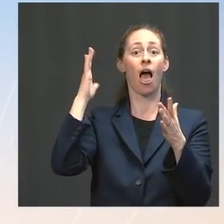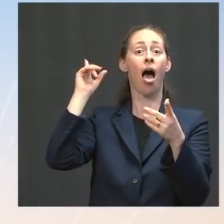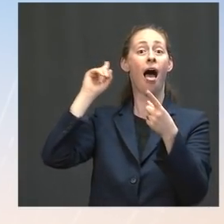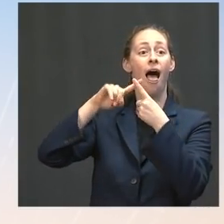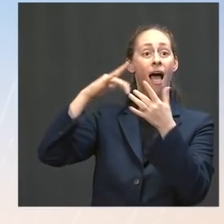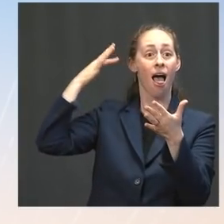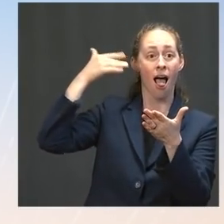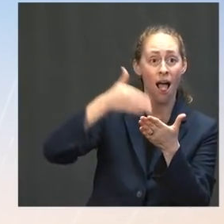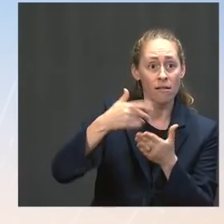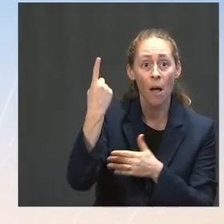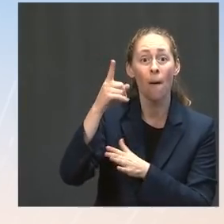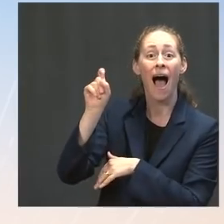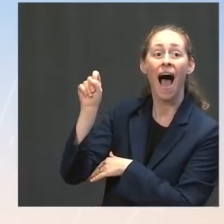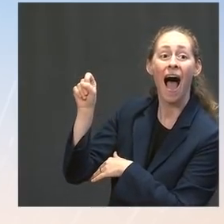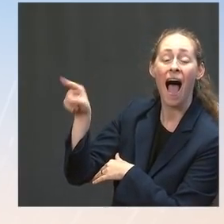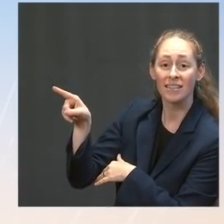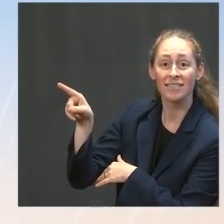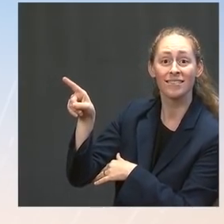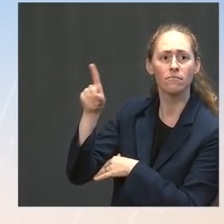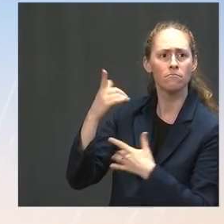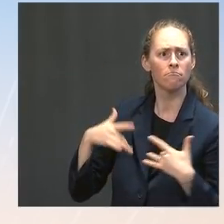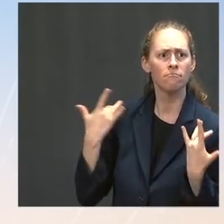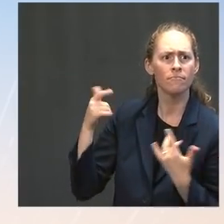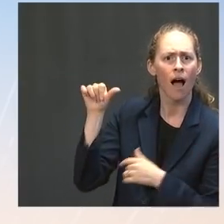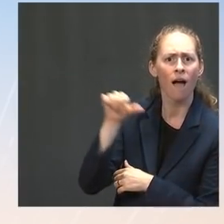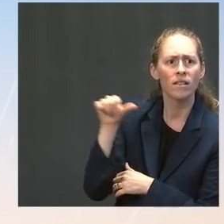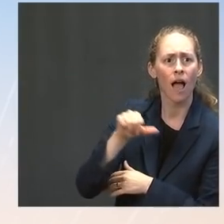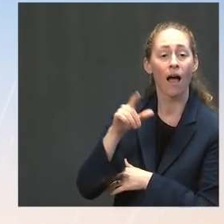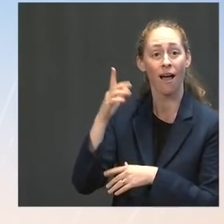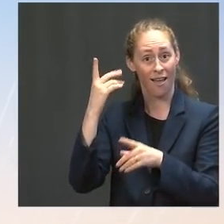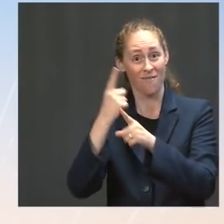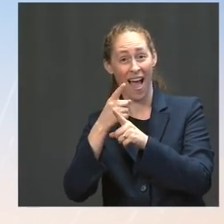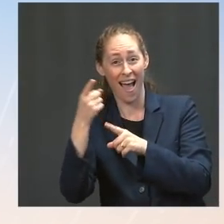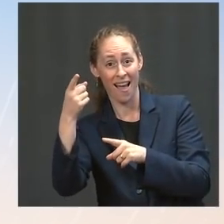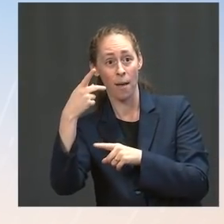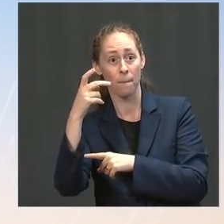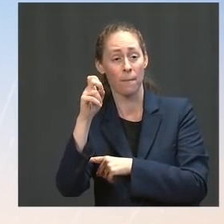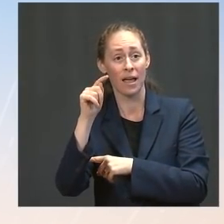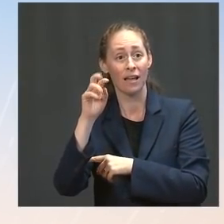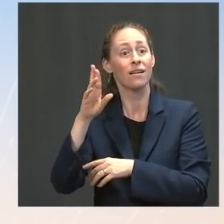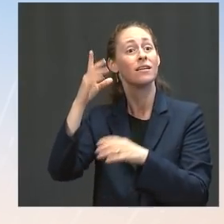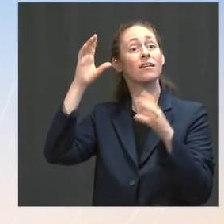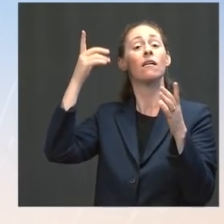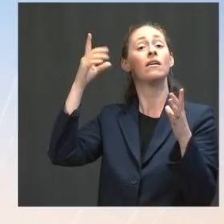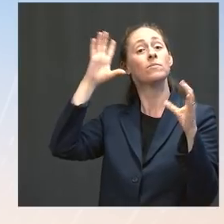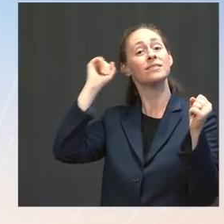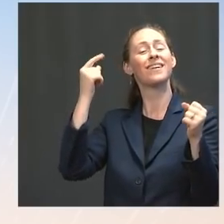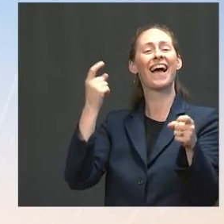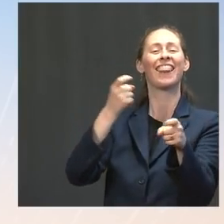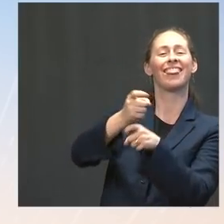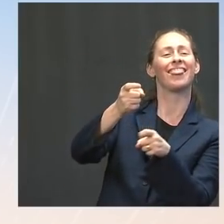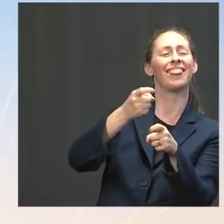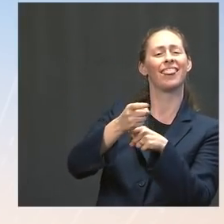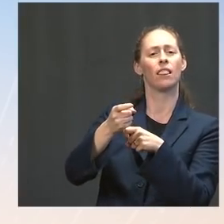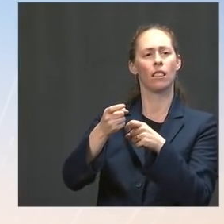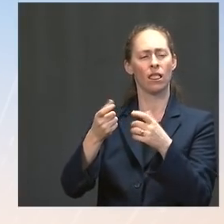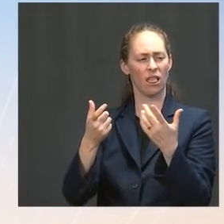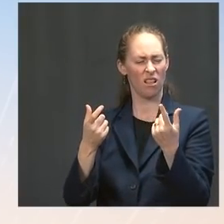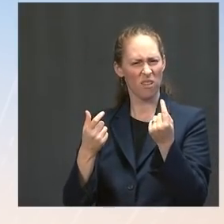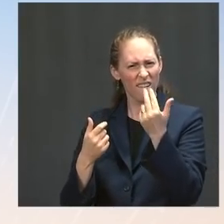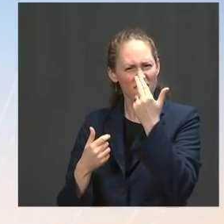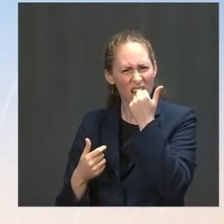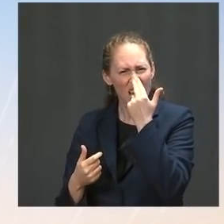have reported, where individuals are not getting through that should get through. And we are approaching those and addressing those on a case-by-case basis as those